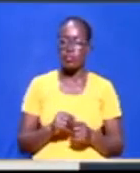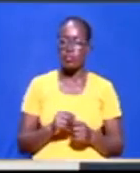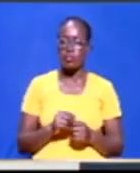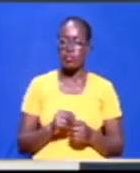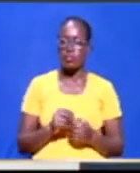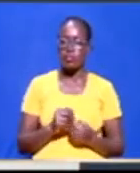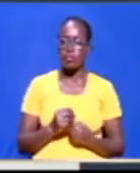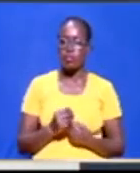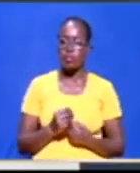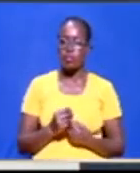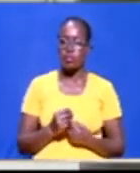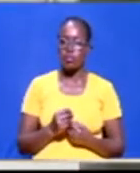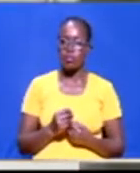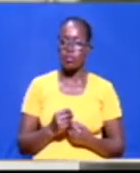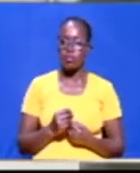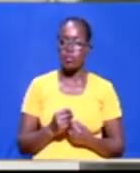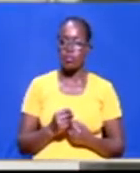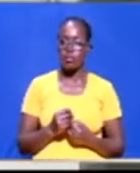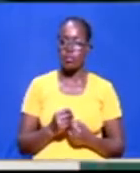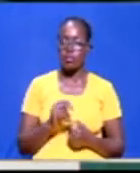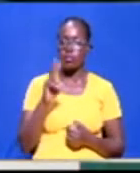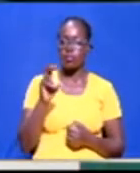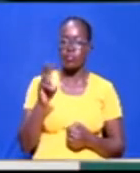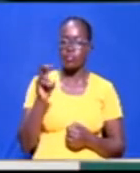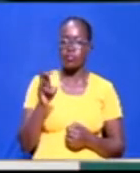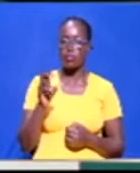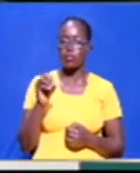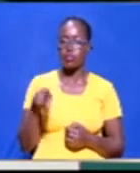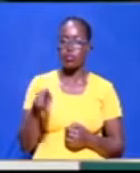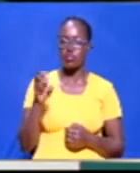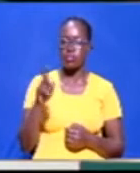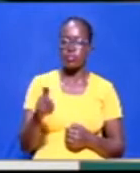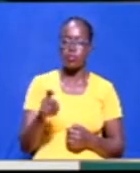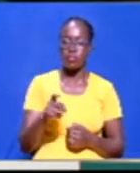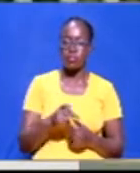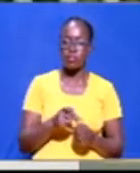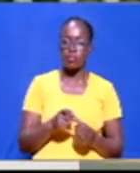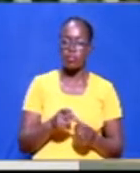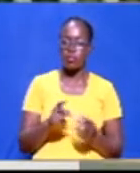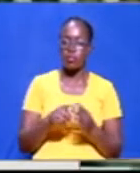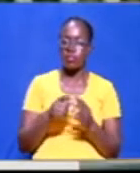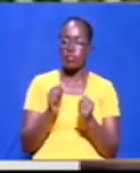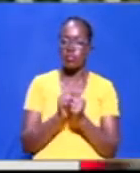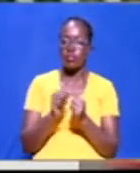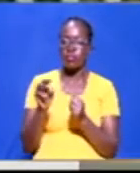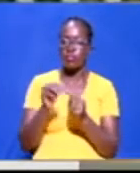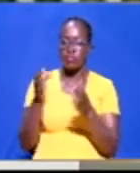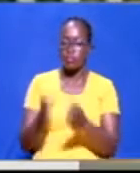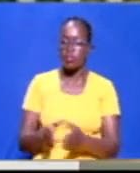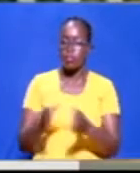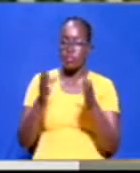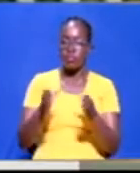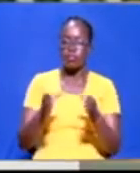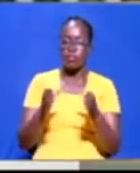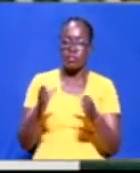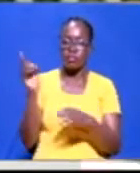In 2020, OPEC and its partners cut production by a record of 10 million barrels per day amid a pandemic-induced slump in